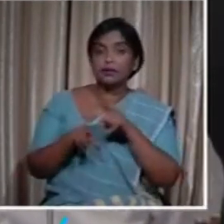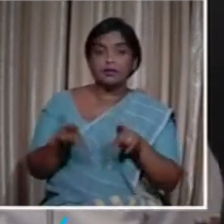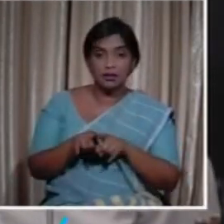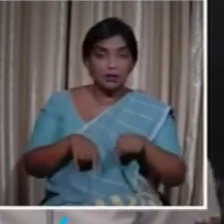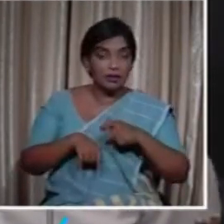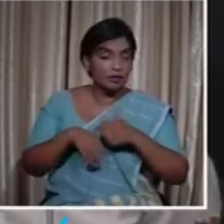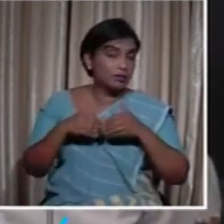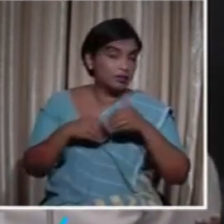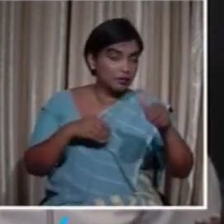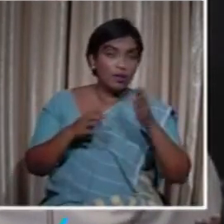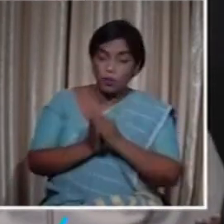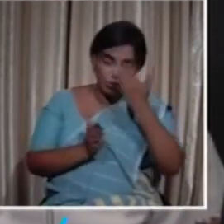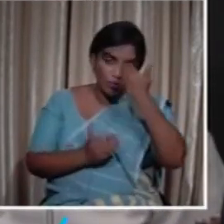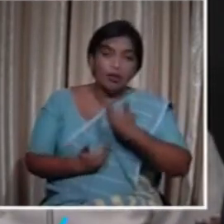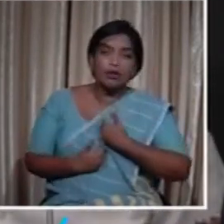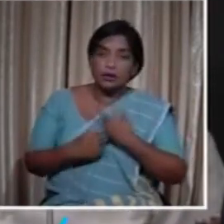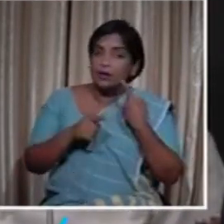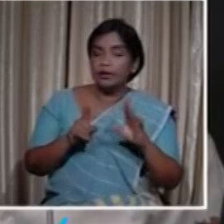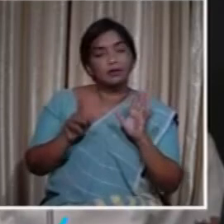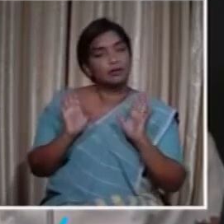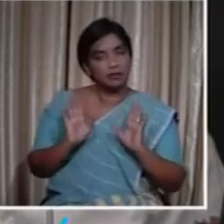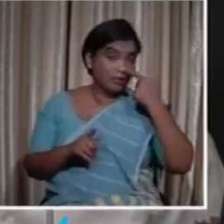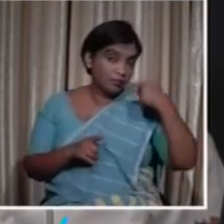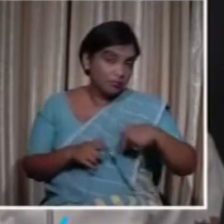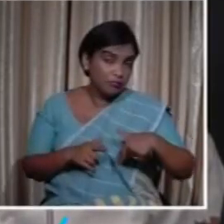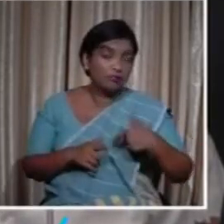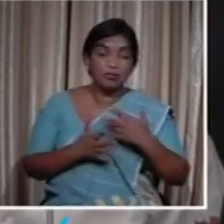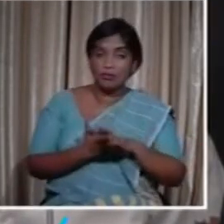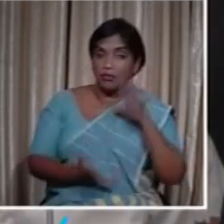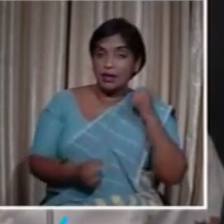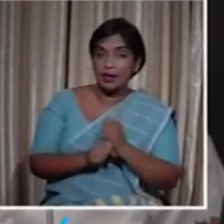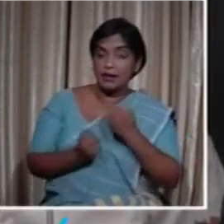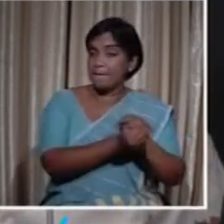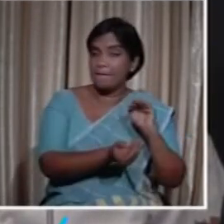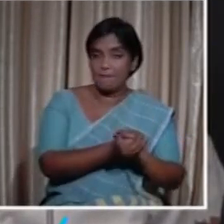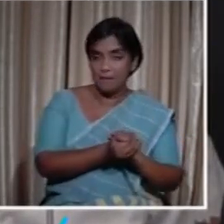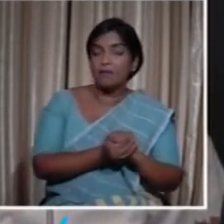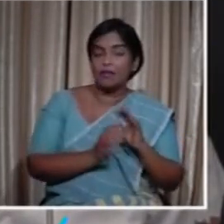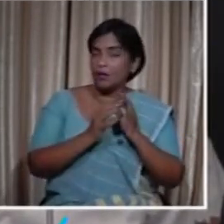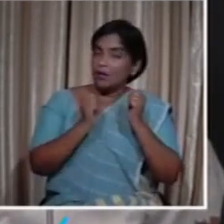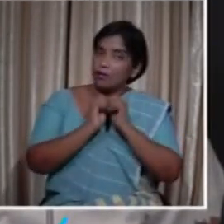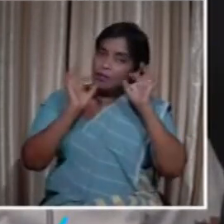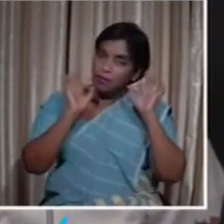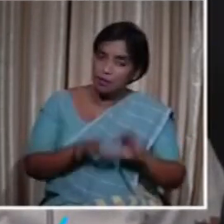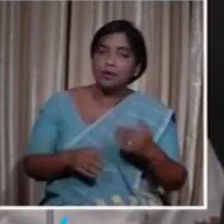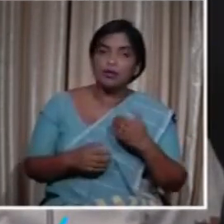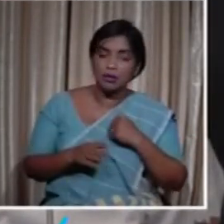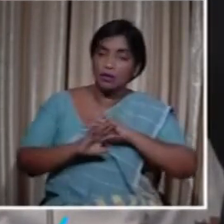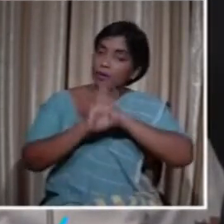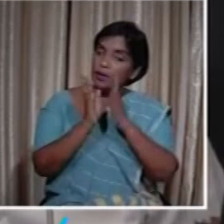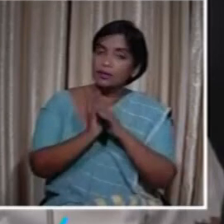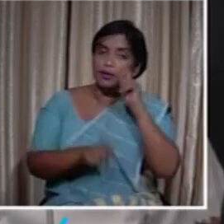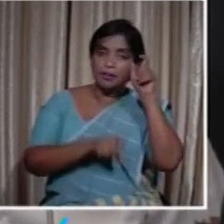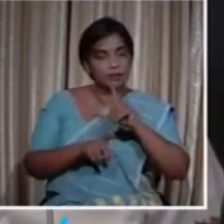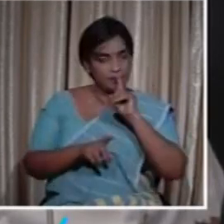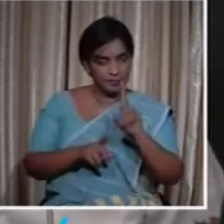with various parties to ensure this happens. So in a few months, we will have to face serious difficulties and shortages in terms of our diets. We